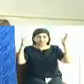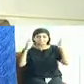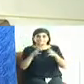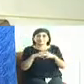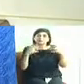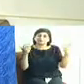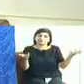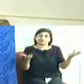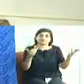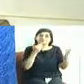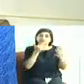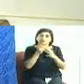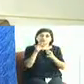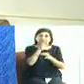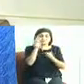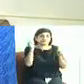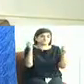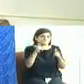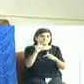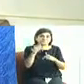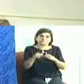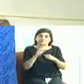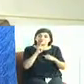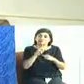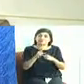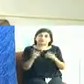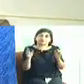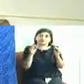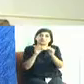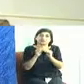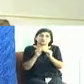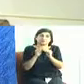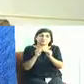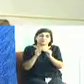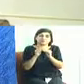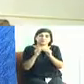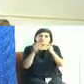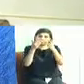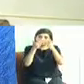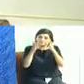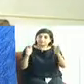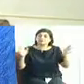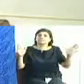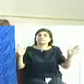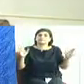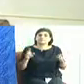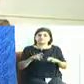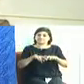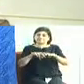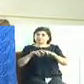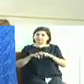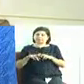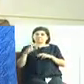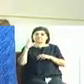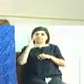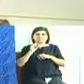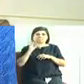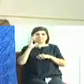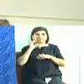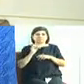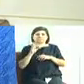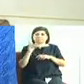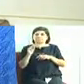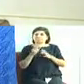So, in the good spirit of all that is, and there's more, I just know, just open up, sit back, just experience, just